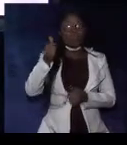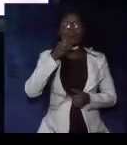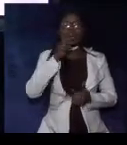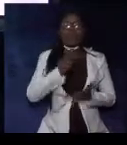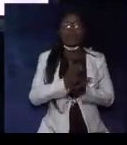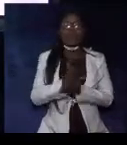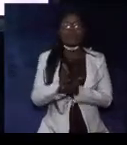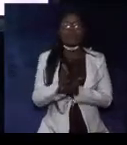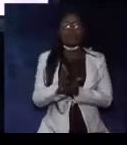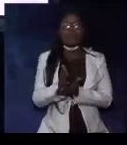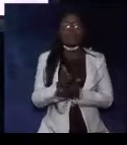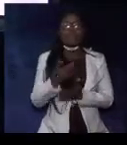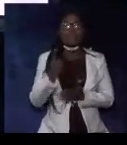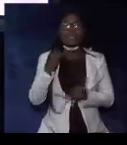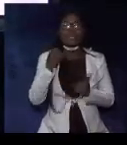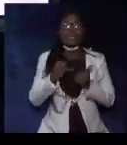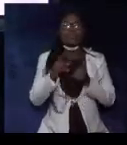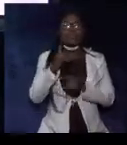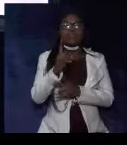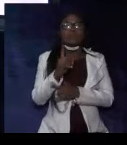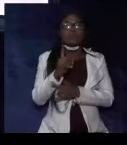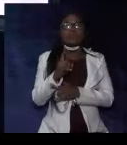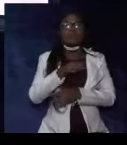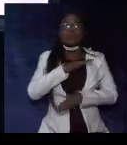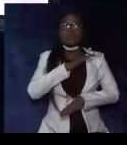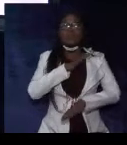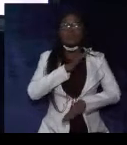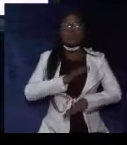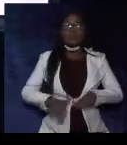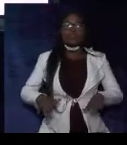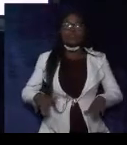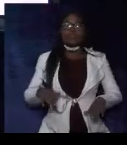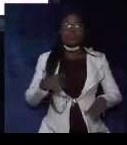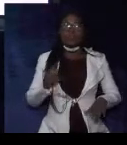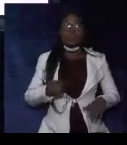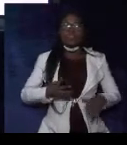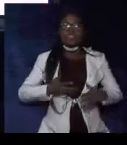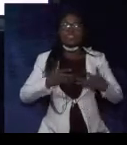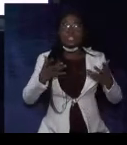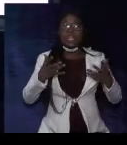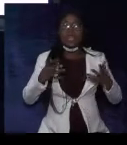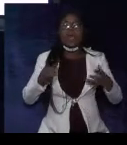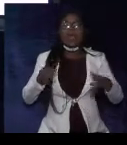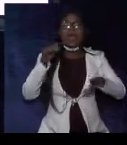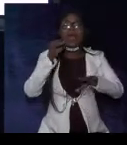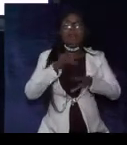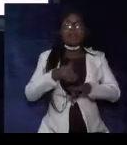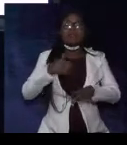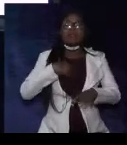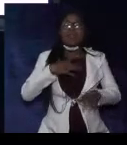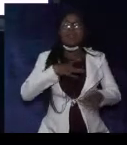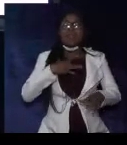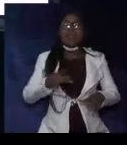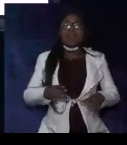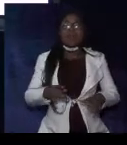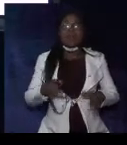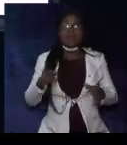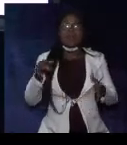it. You're correct. And the last one, don't yell at me like that. I am not a